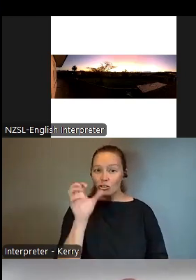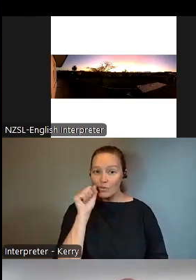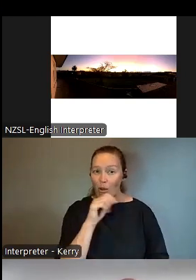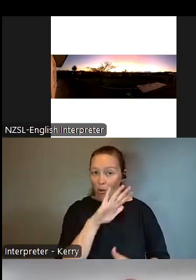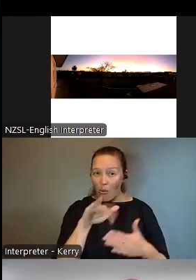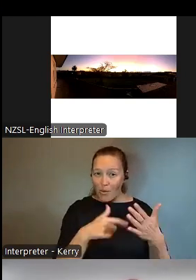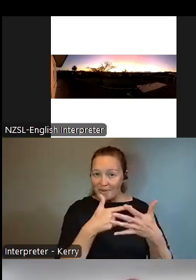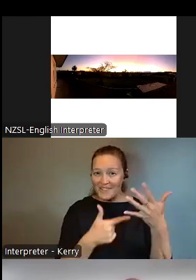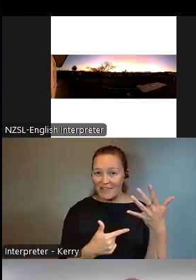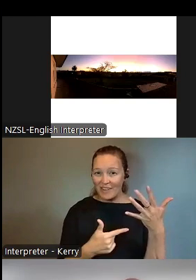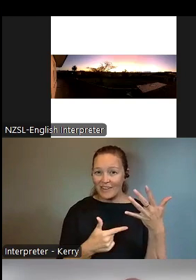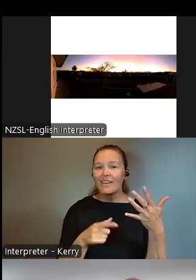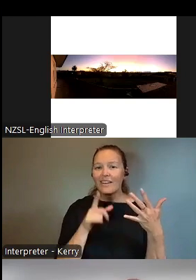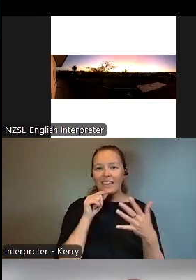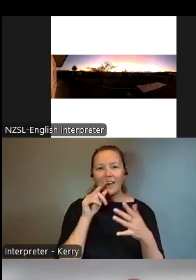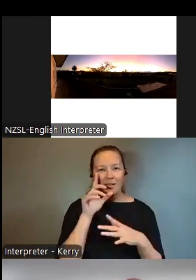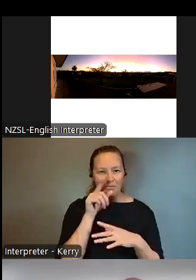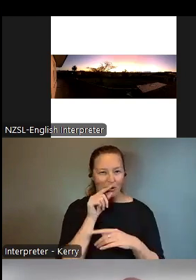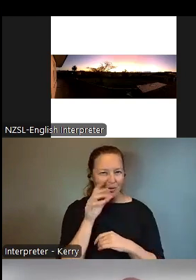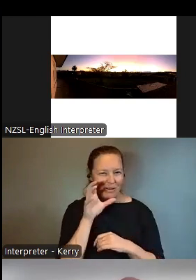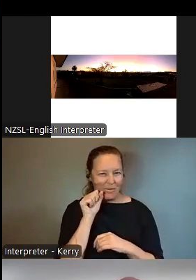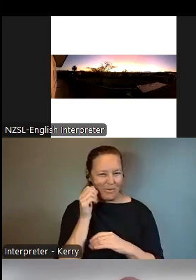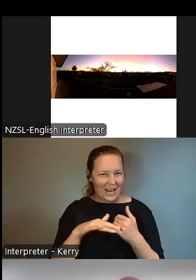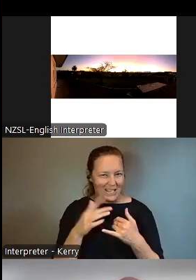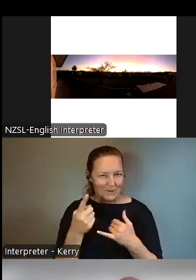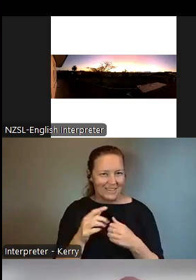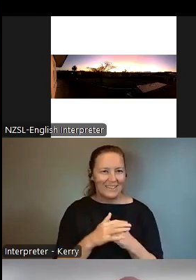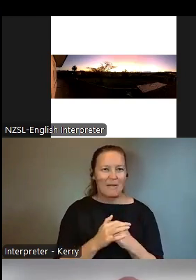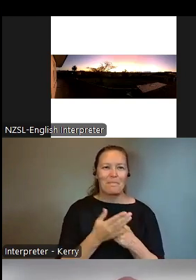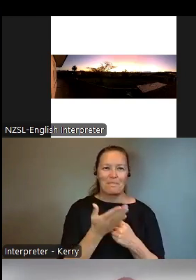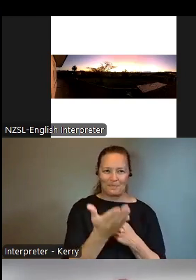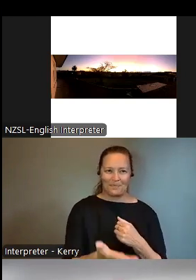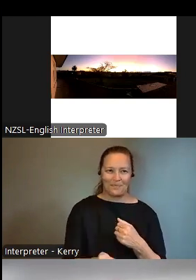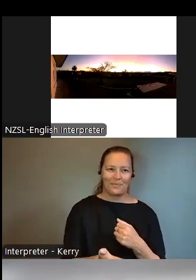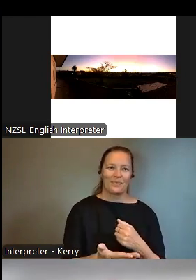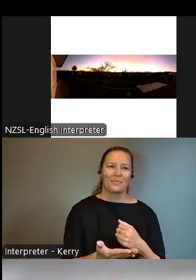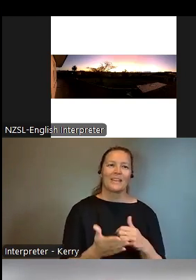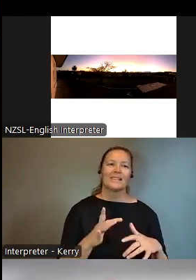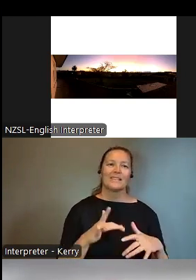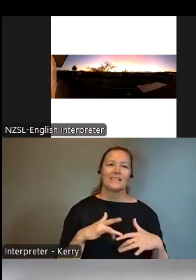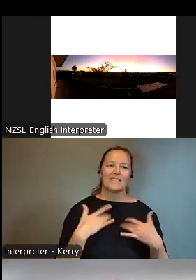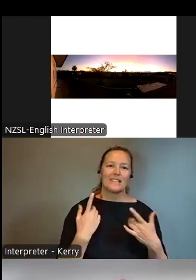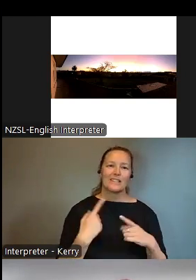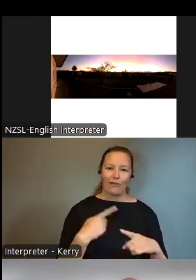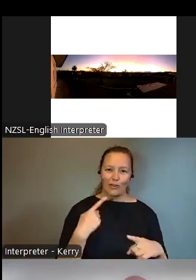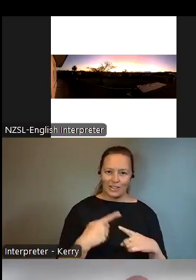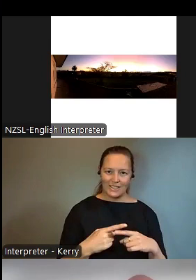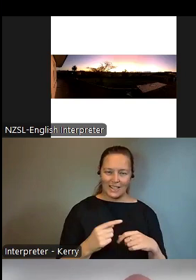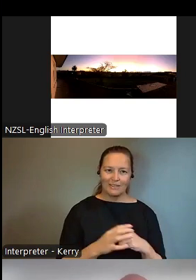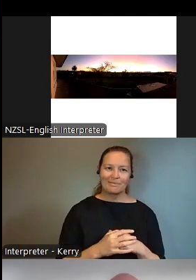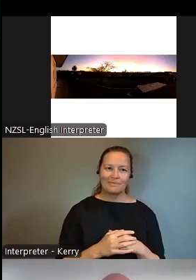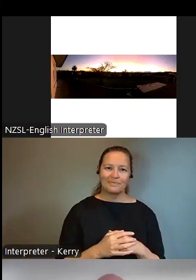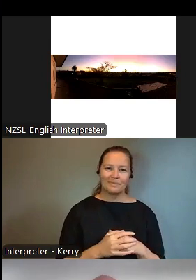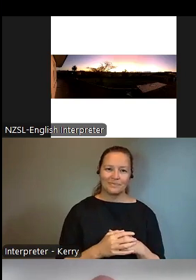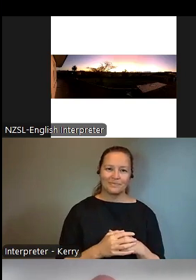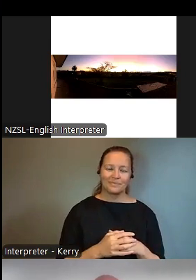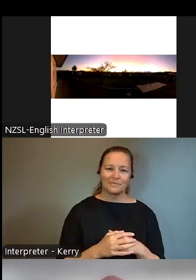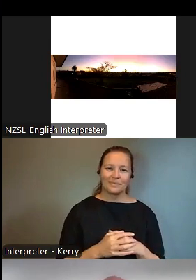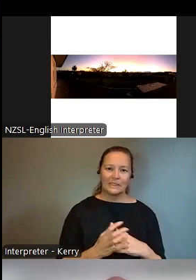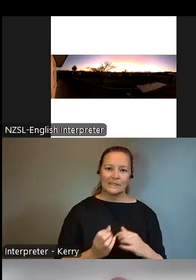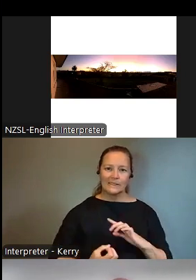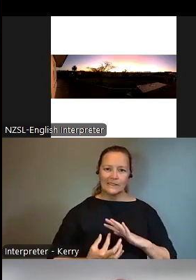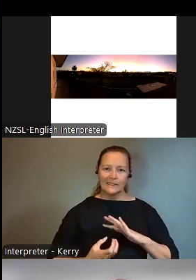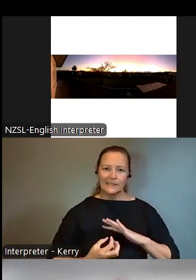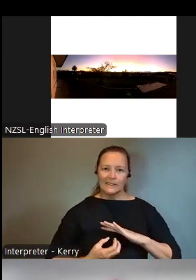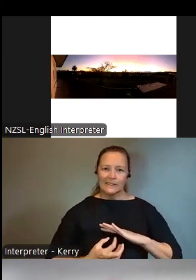probably remember the last one. Let me run through them for you. Number 1 was that sense of urgency, that burning